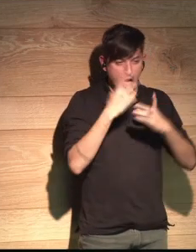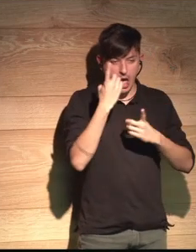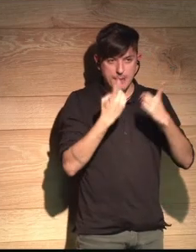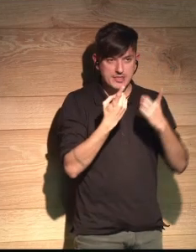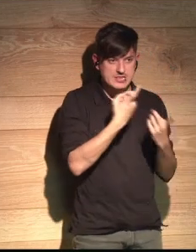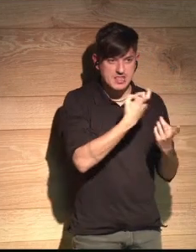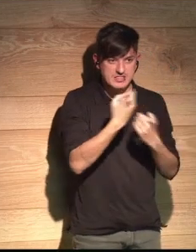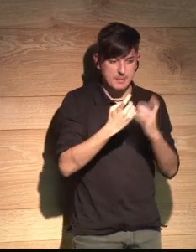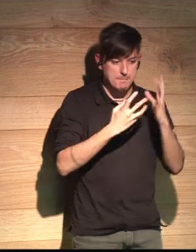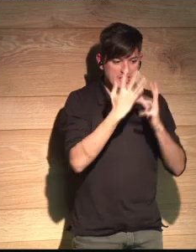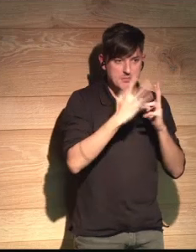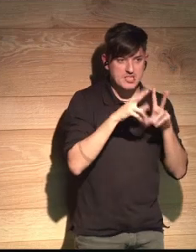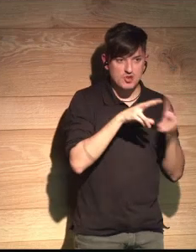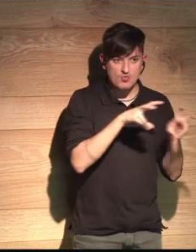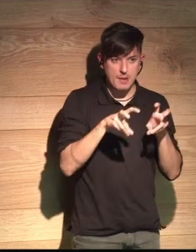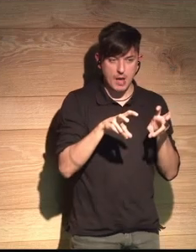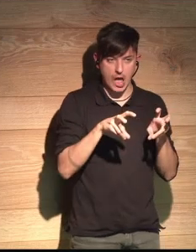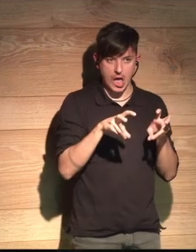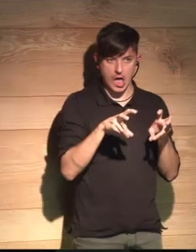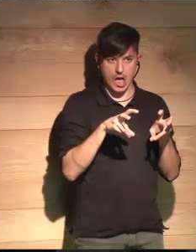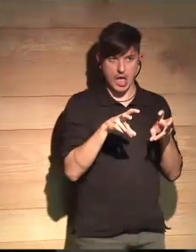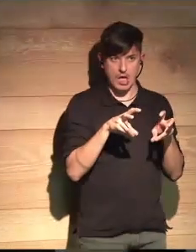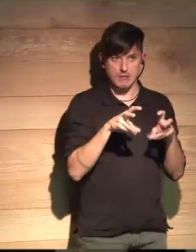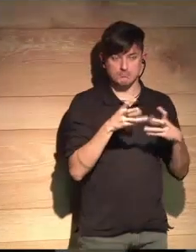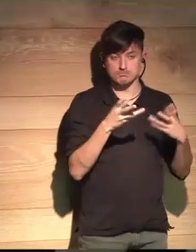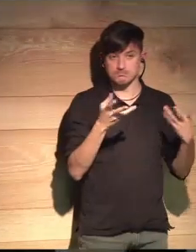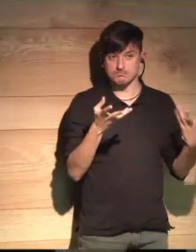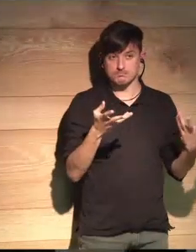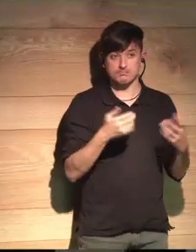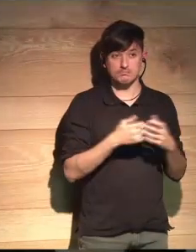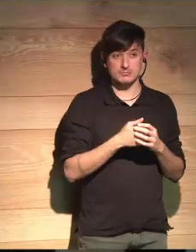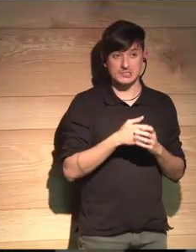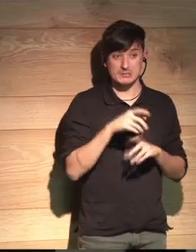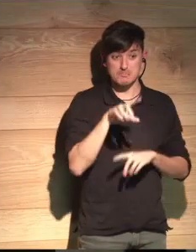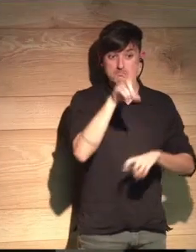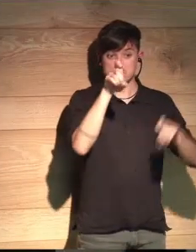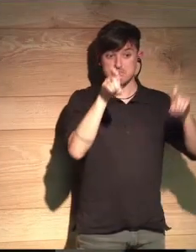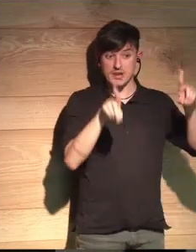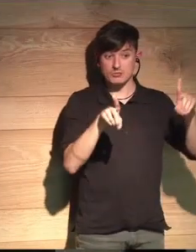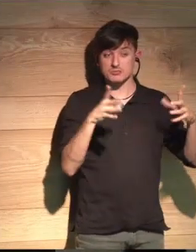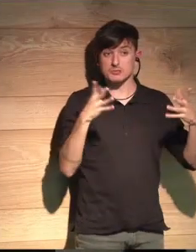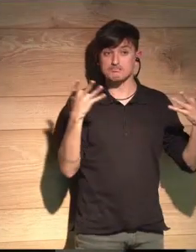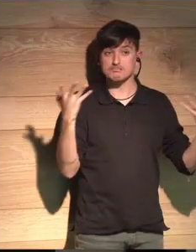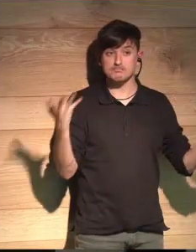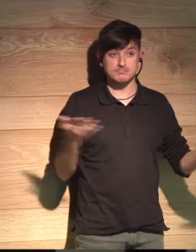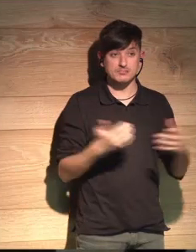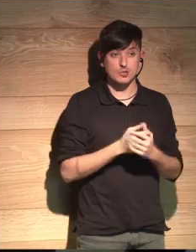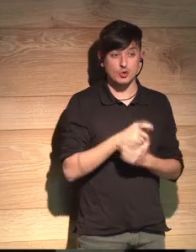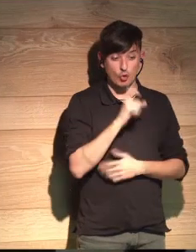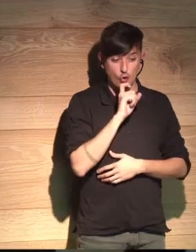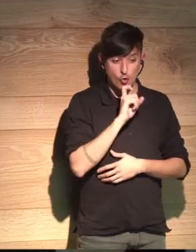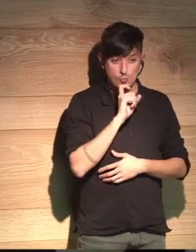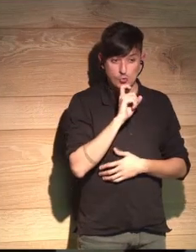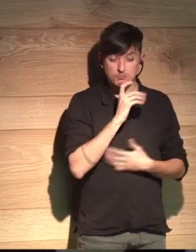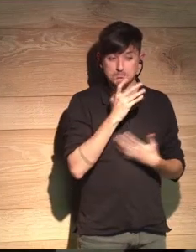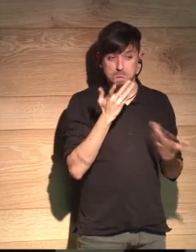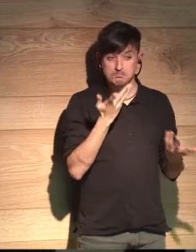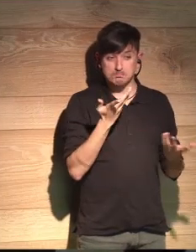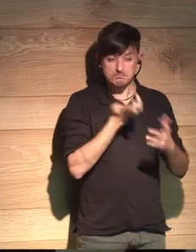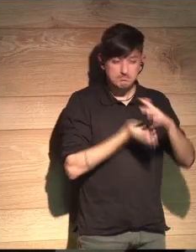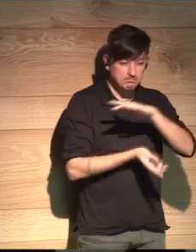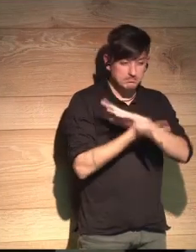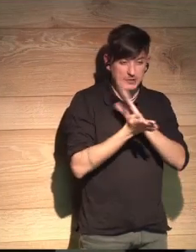in order to analyze it. So we look at network science to answer that question. You see here these kind of shareability networks we developed. And what we discovered is actually in New